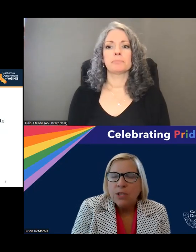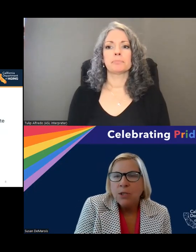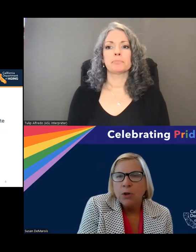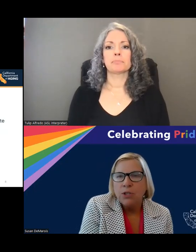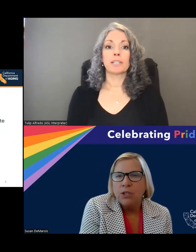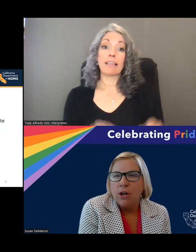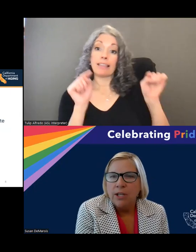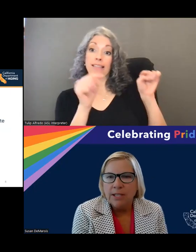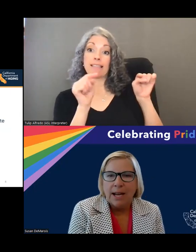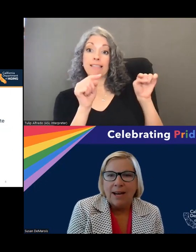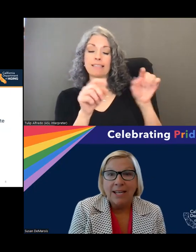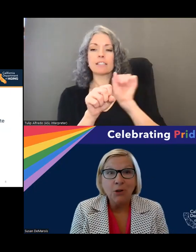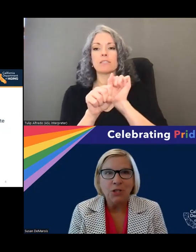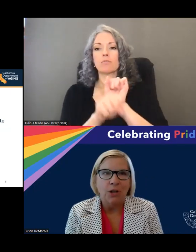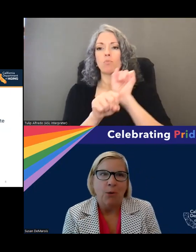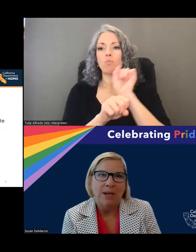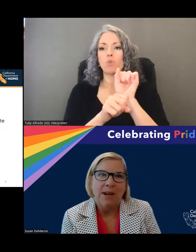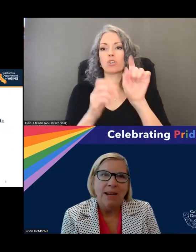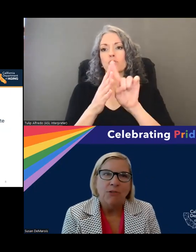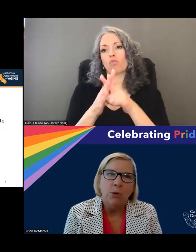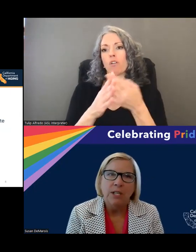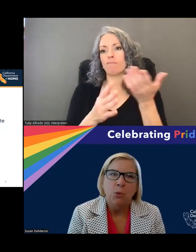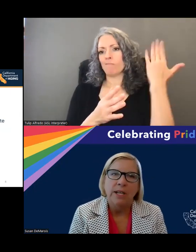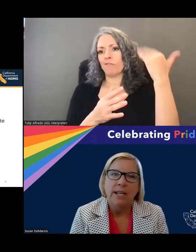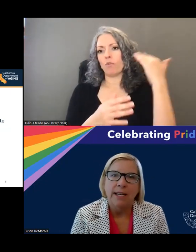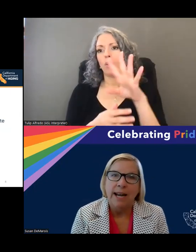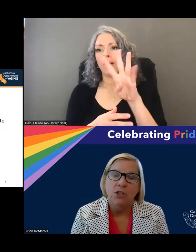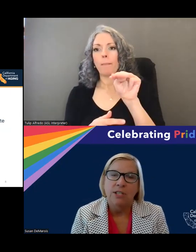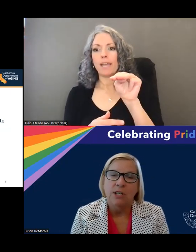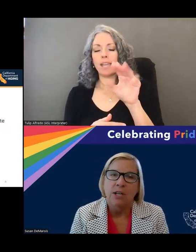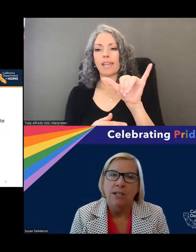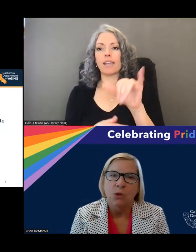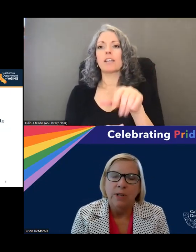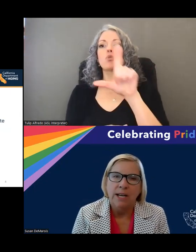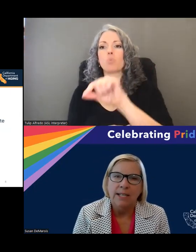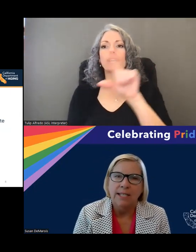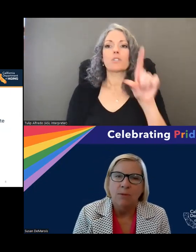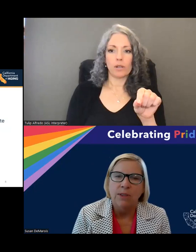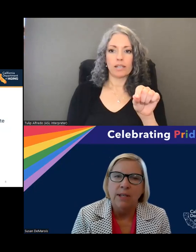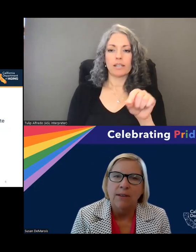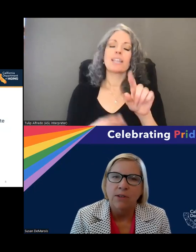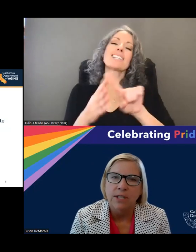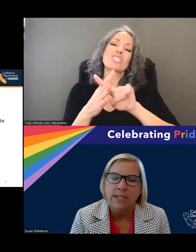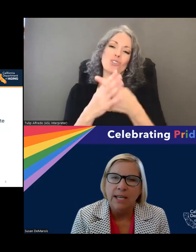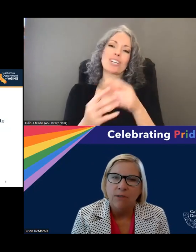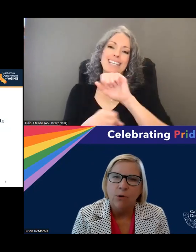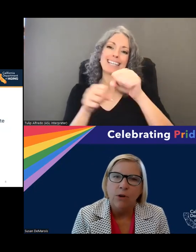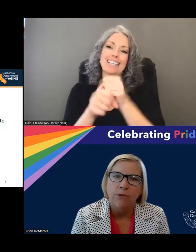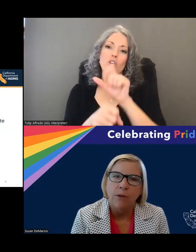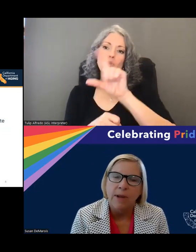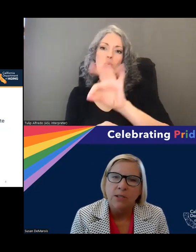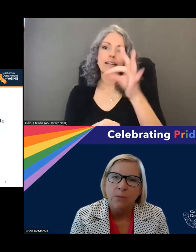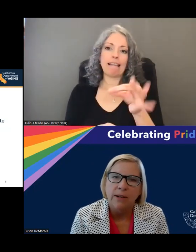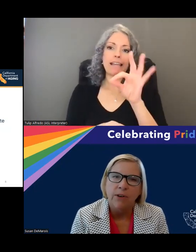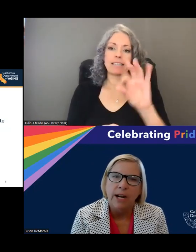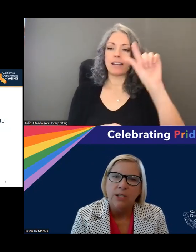So this work started years ago in May of 2020. It actually started in 2019 with the governor's executive order